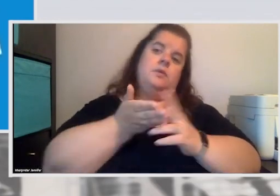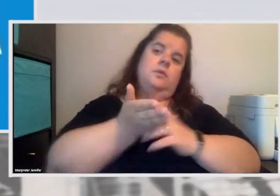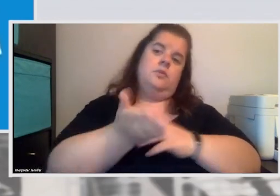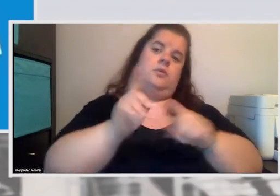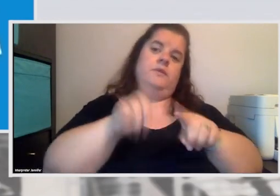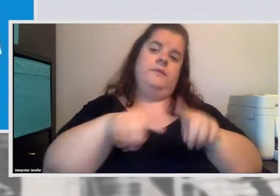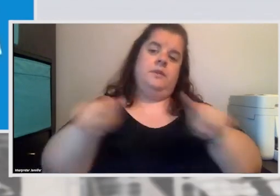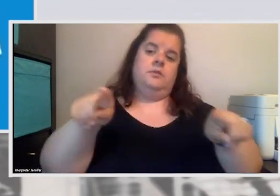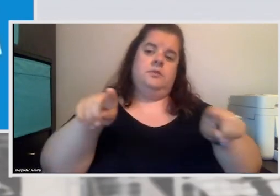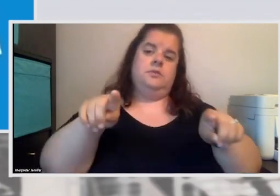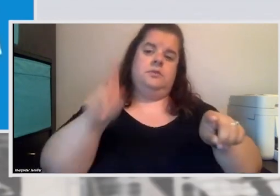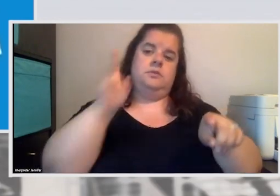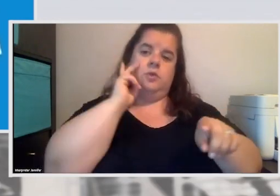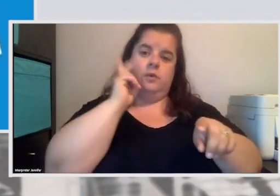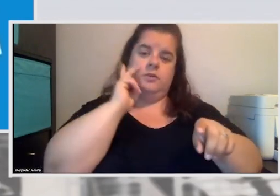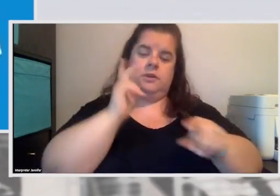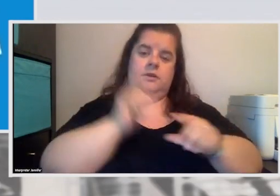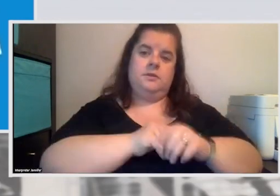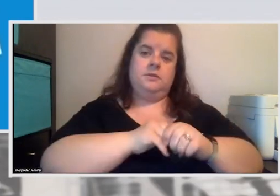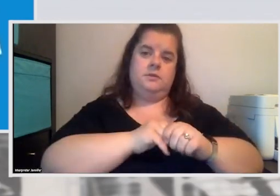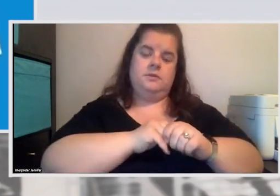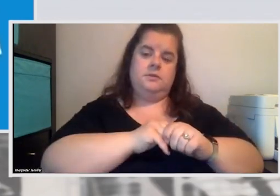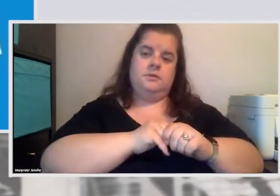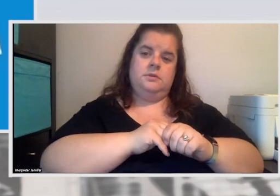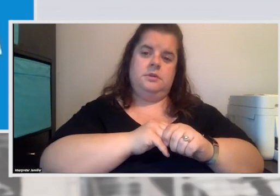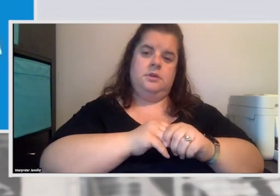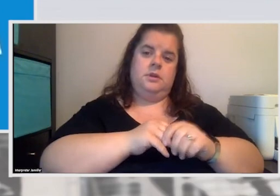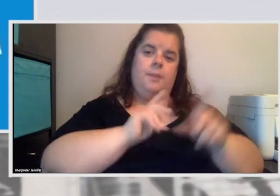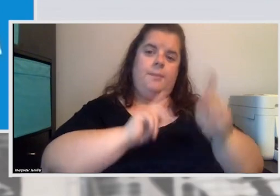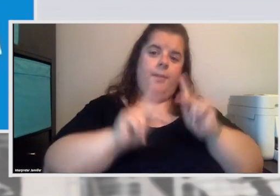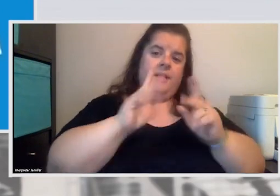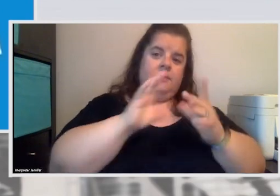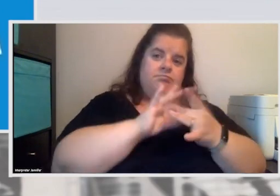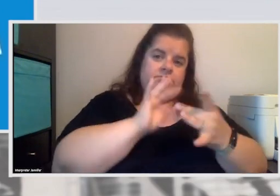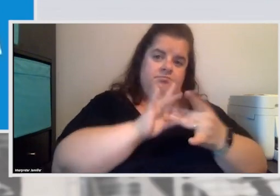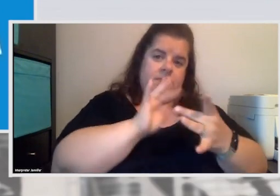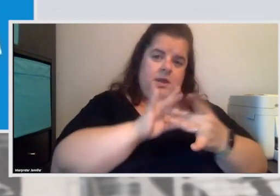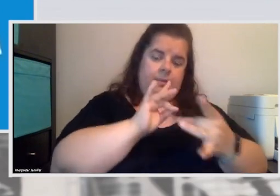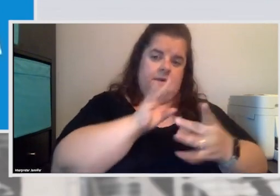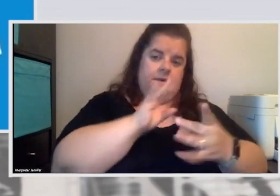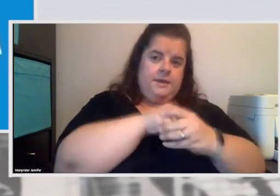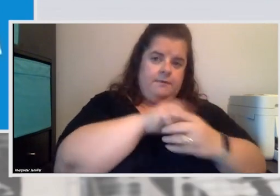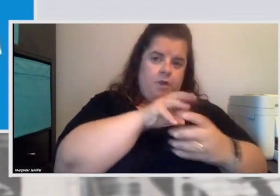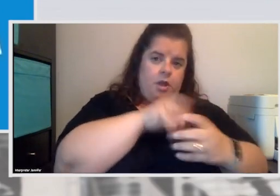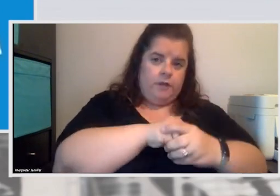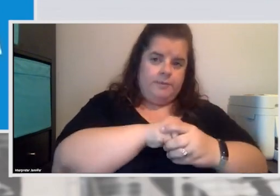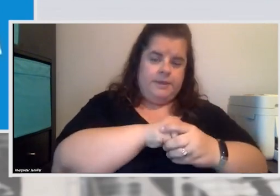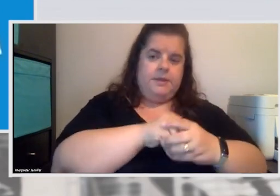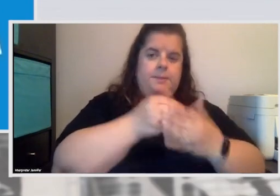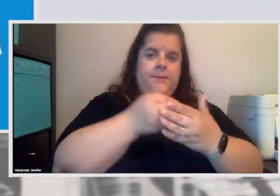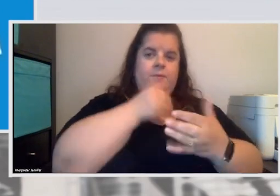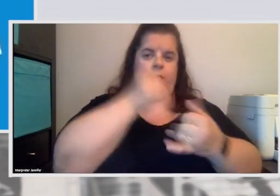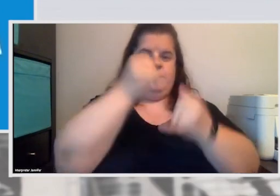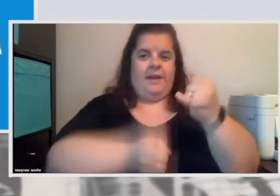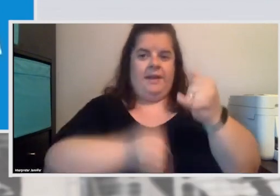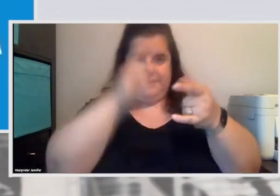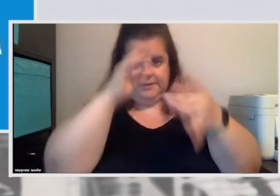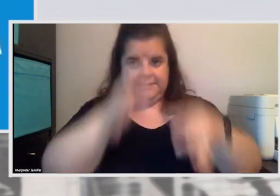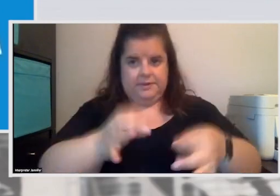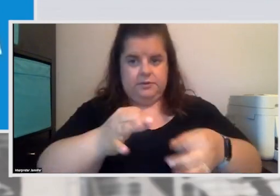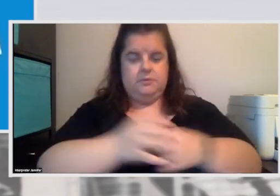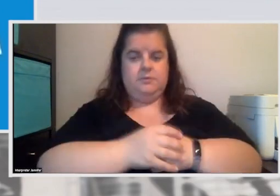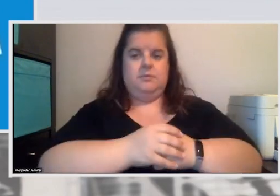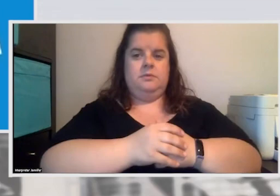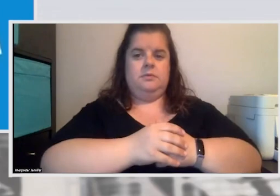of oversight and public input before making final decisions, and namely before making any final investment decisions for